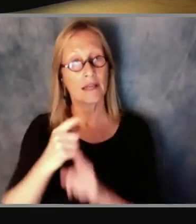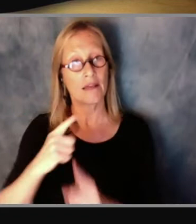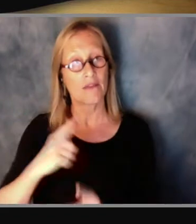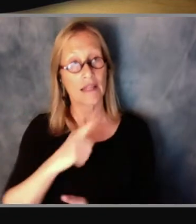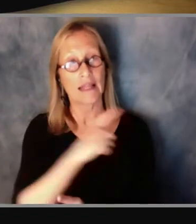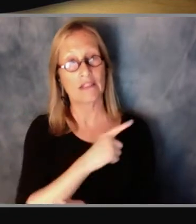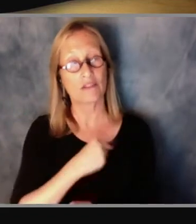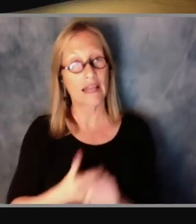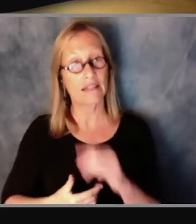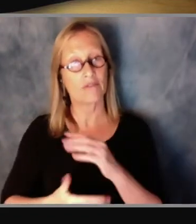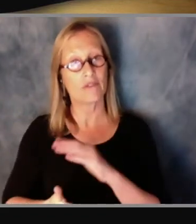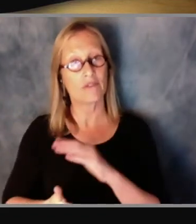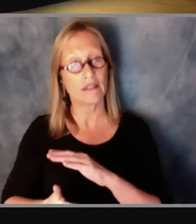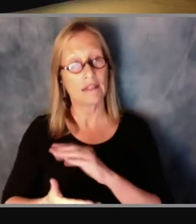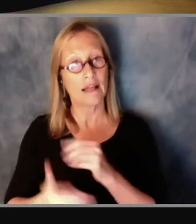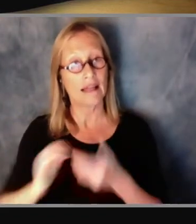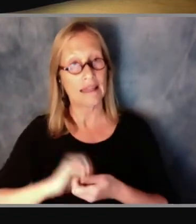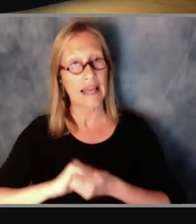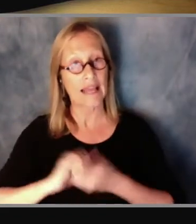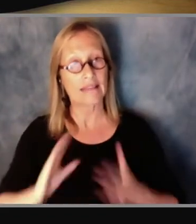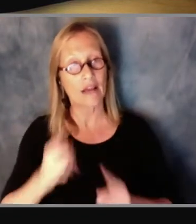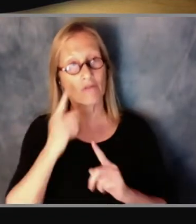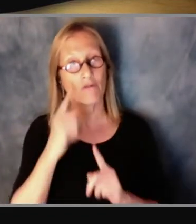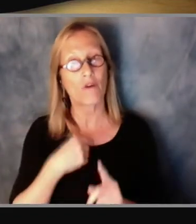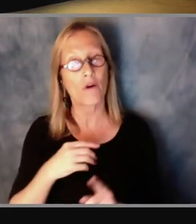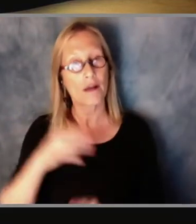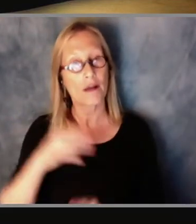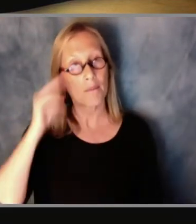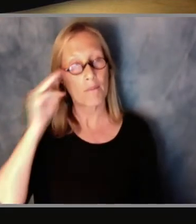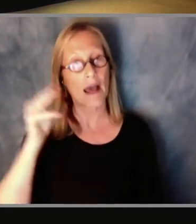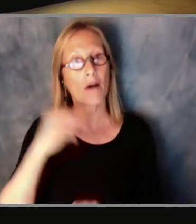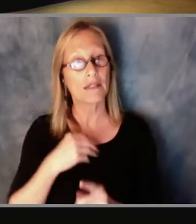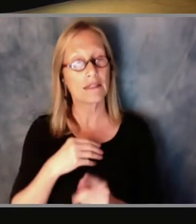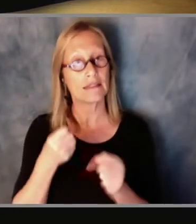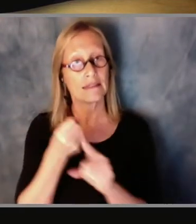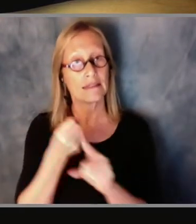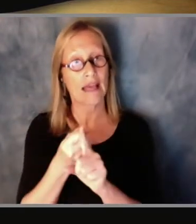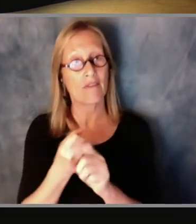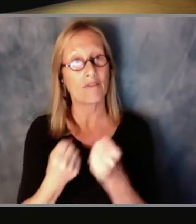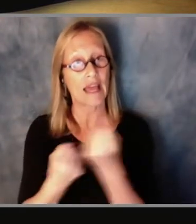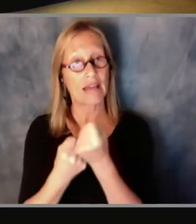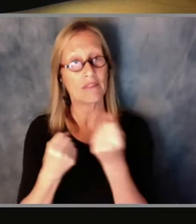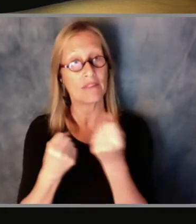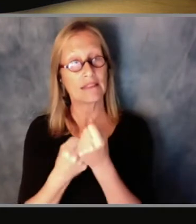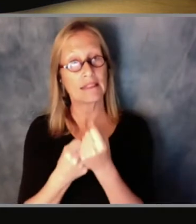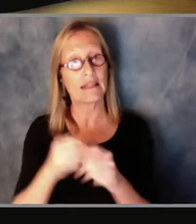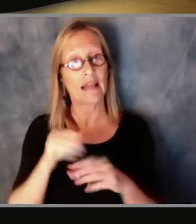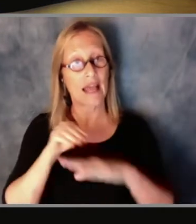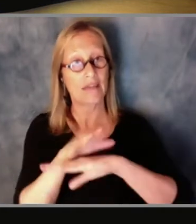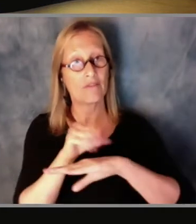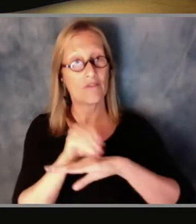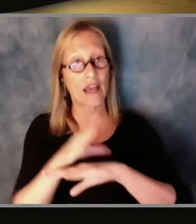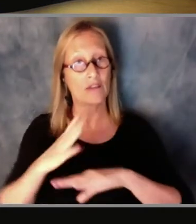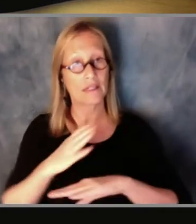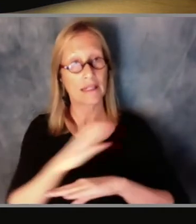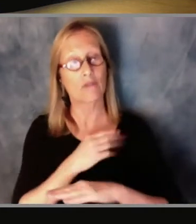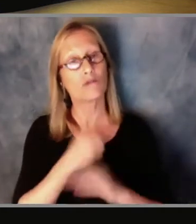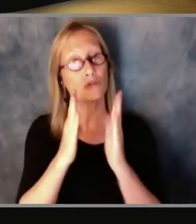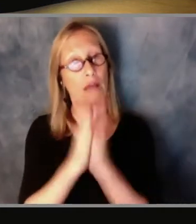Hawaii Self-Advocacy Advisory Council, to ask a question. Mahalo.